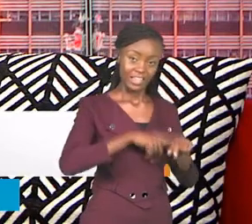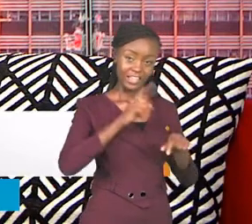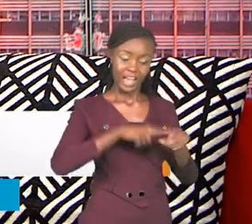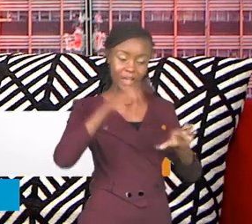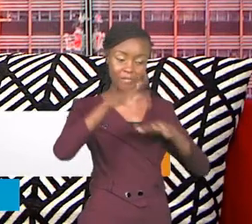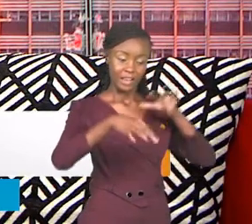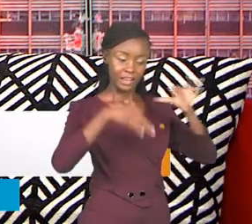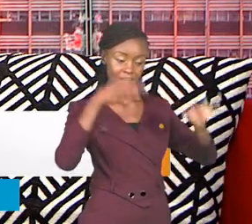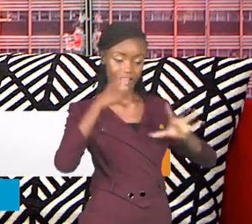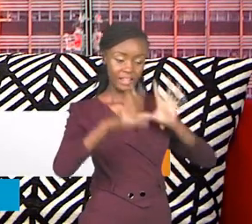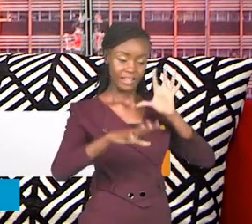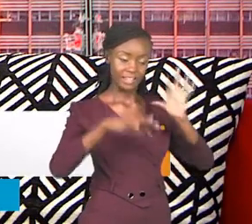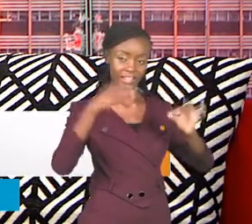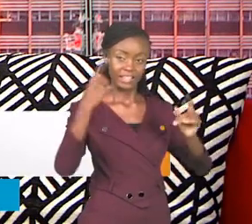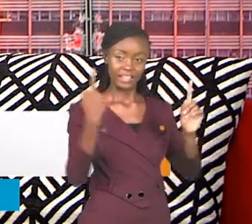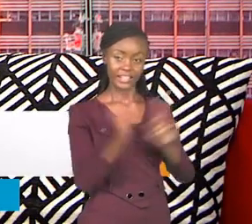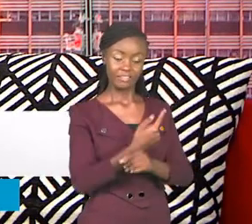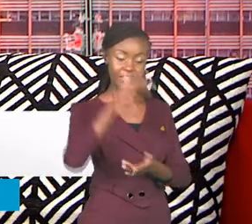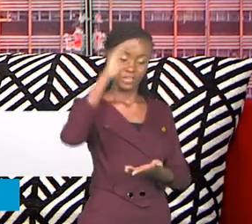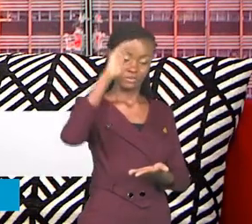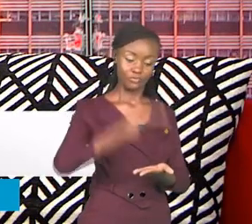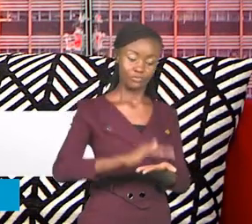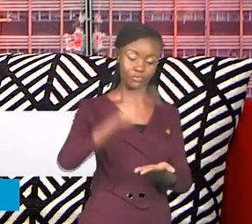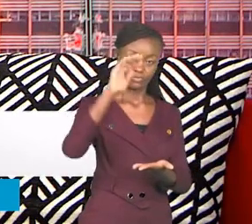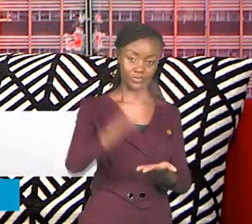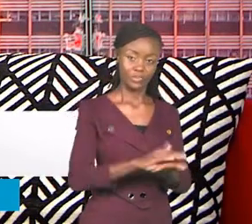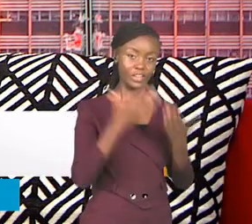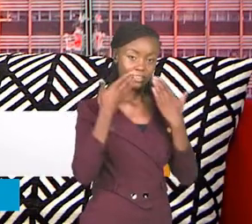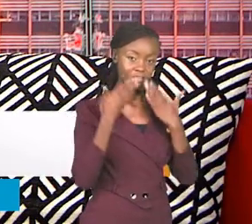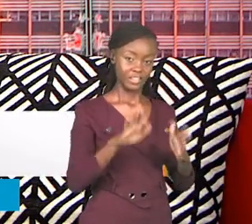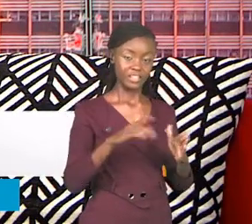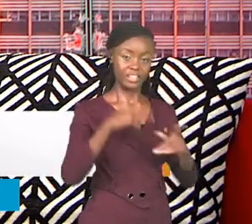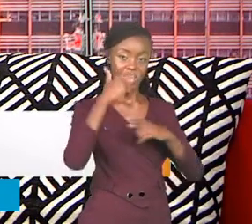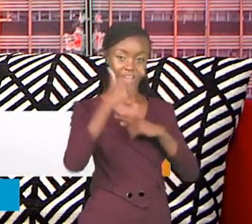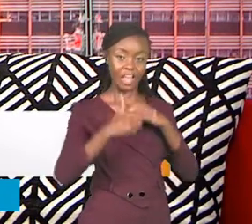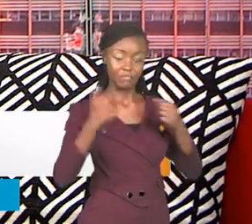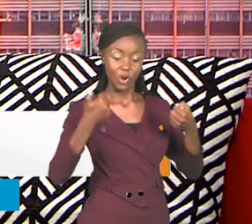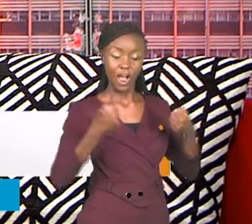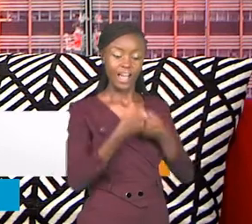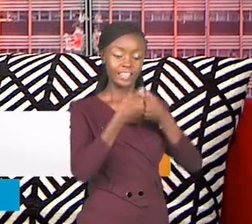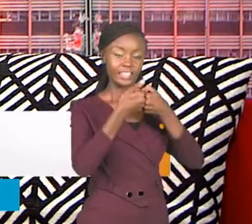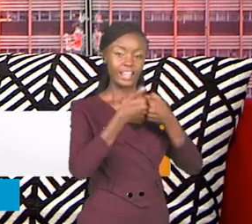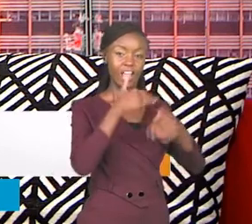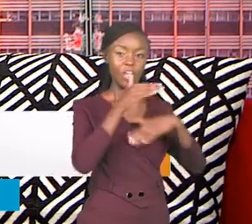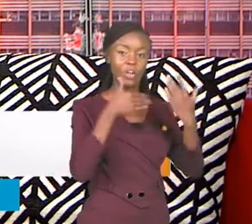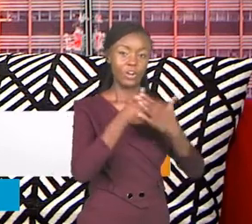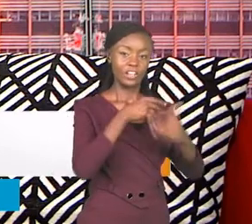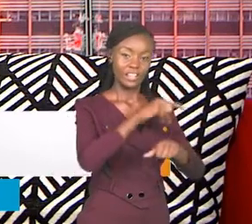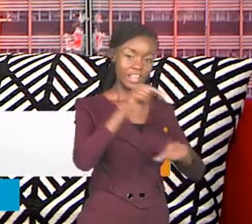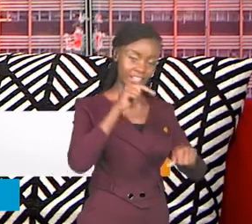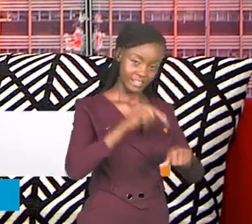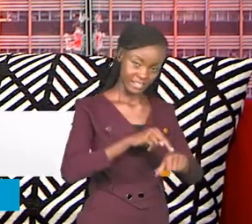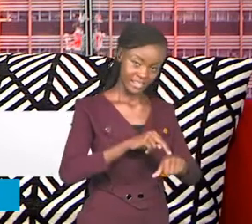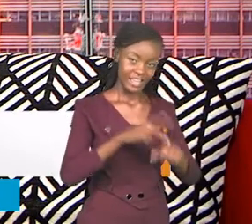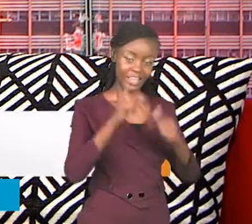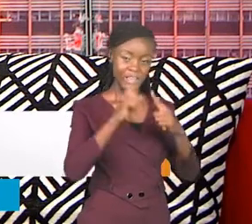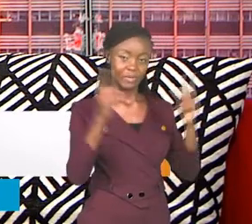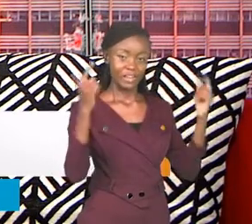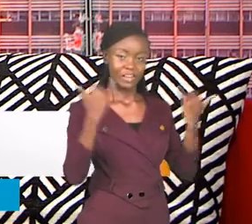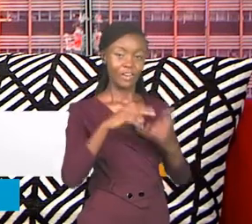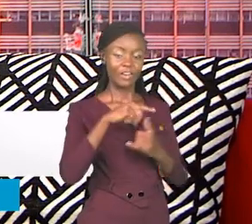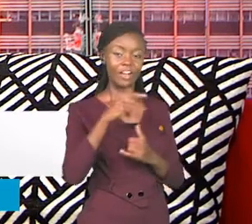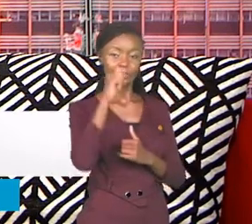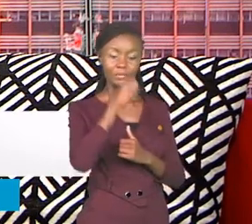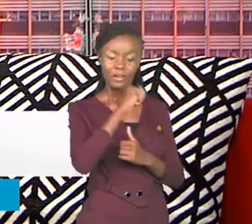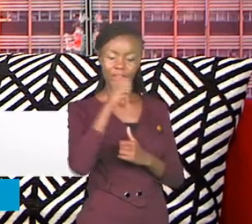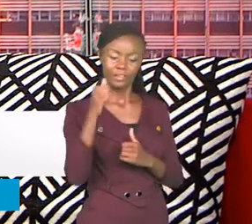last year's statistics, PSVs went down in terms of contribution to fatalities nationally. The private vehicles now incidentally went